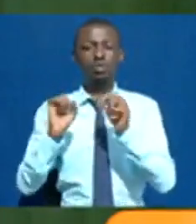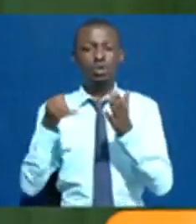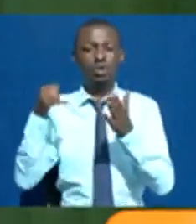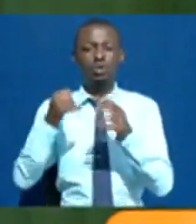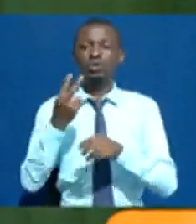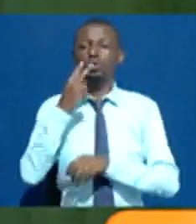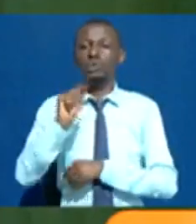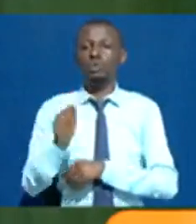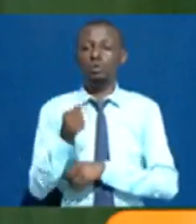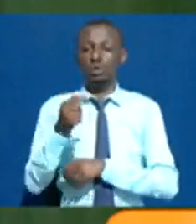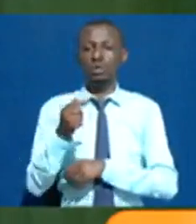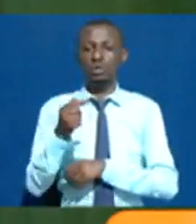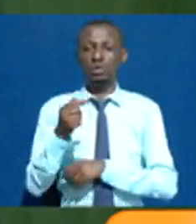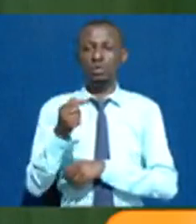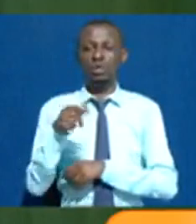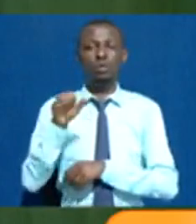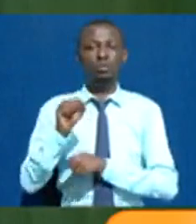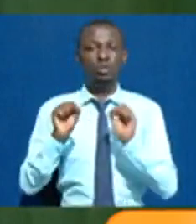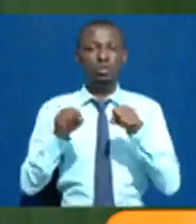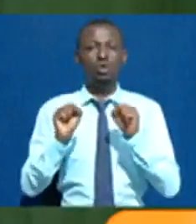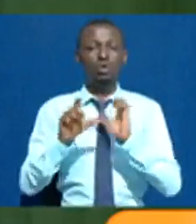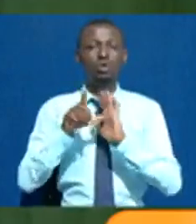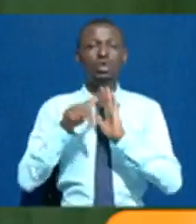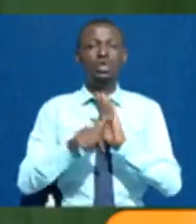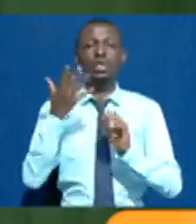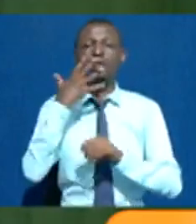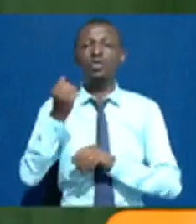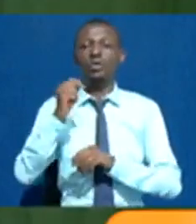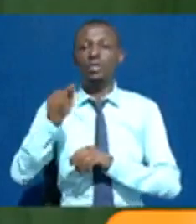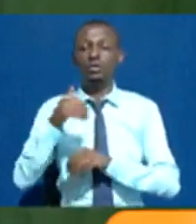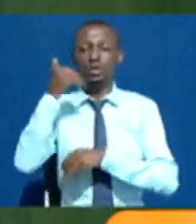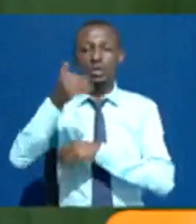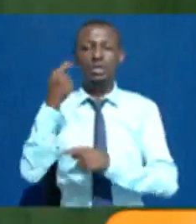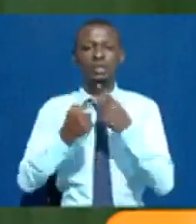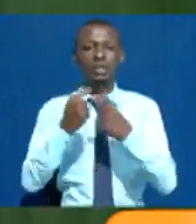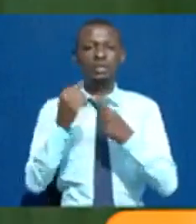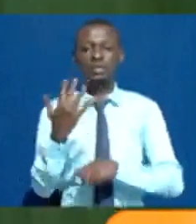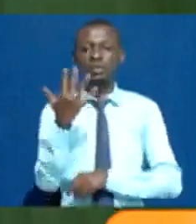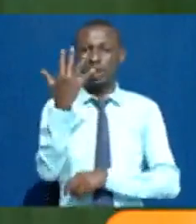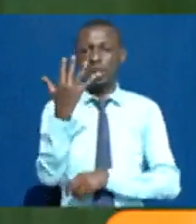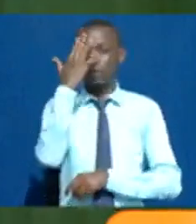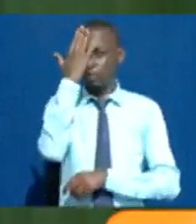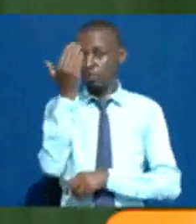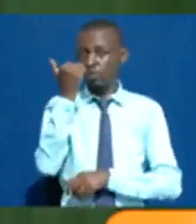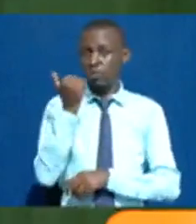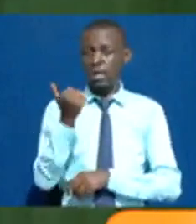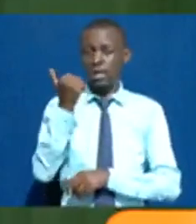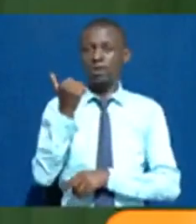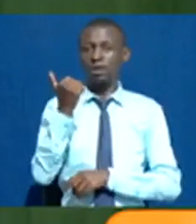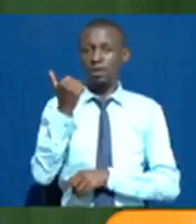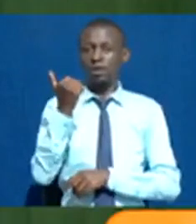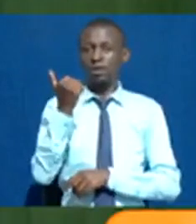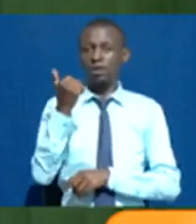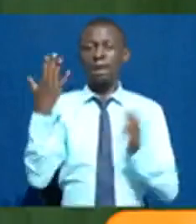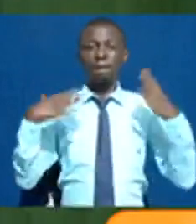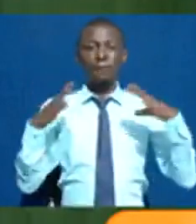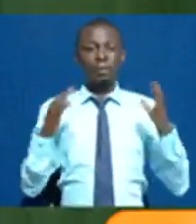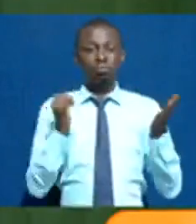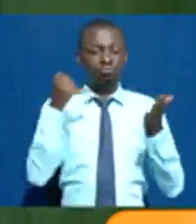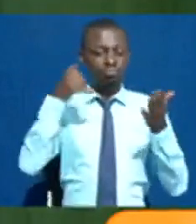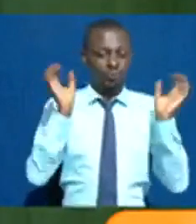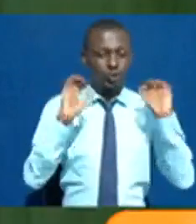200,000 and can become 500,000 in the next 5 years. Because if we don't engage these people